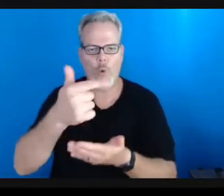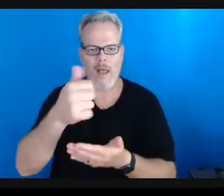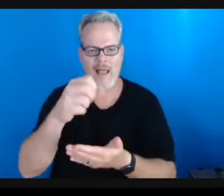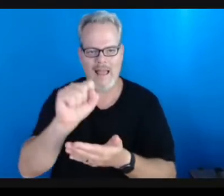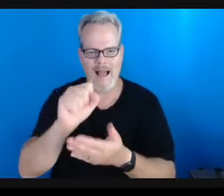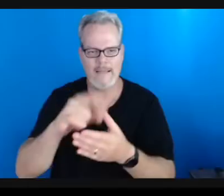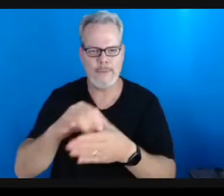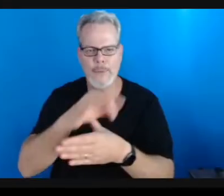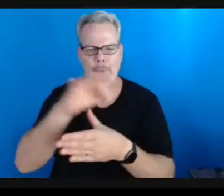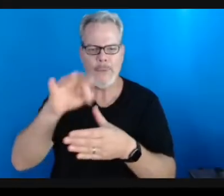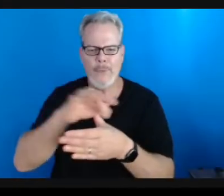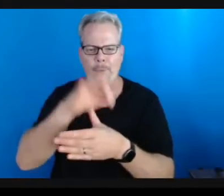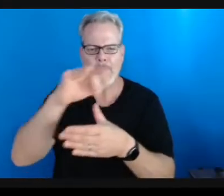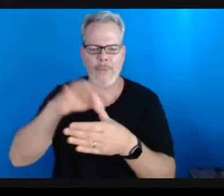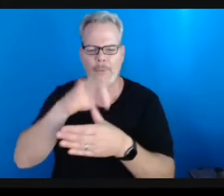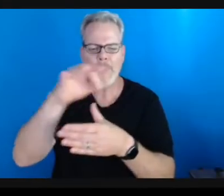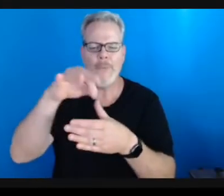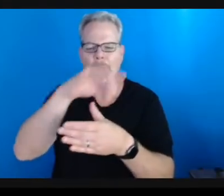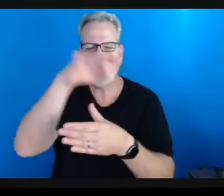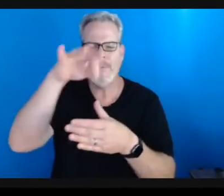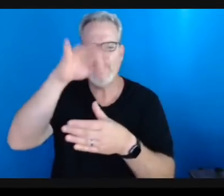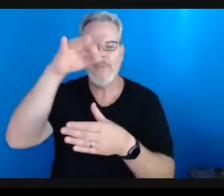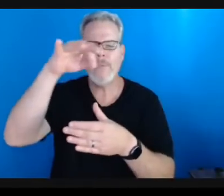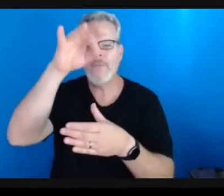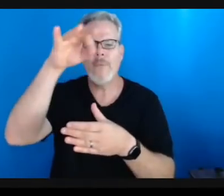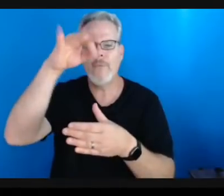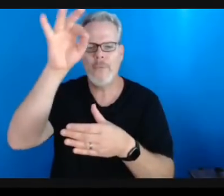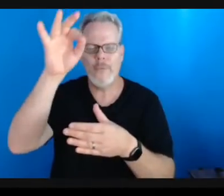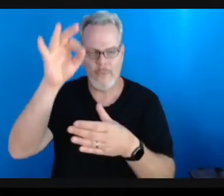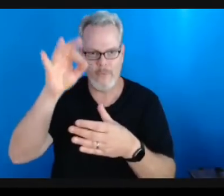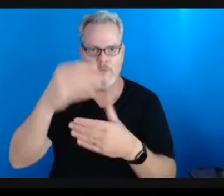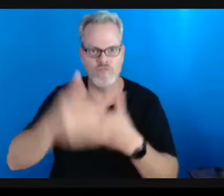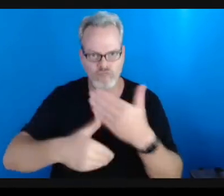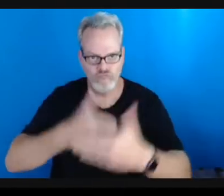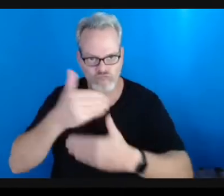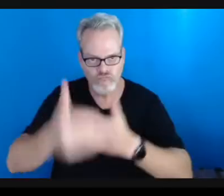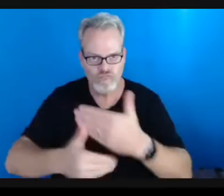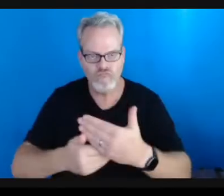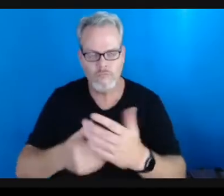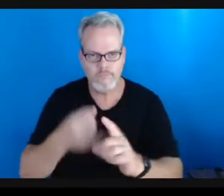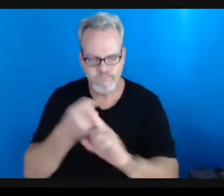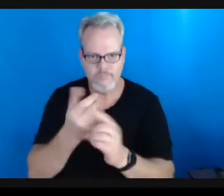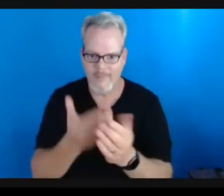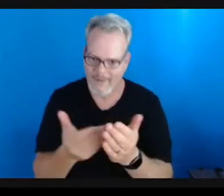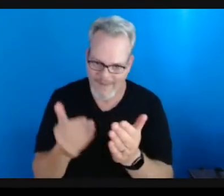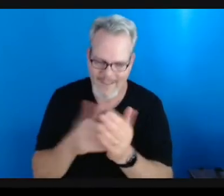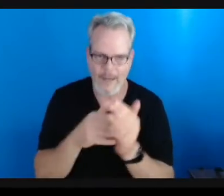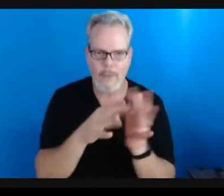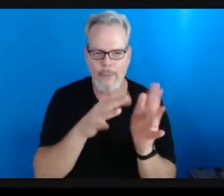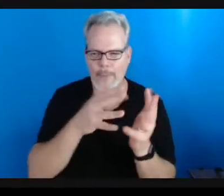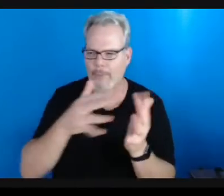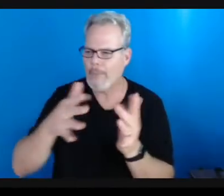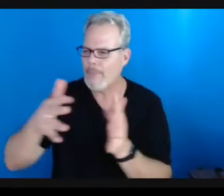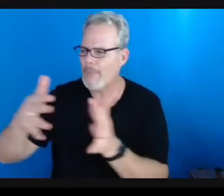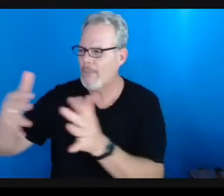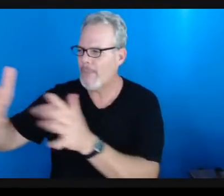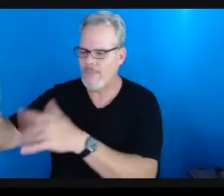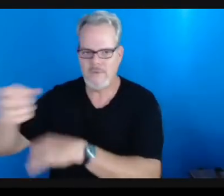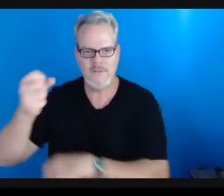another puff of gas as those episodes begin, and once again blowing up to the southwest there.